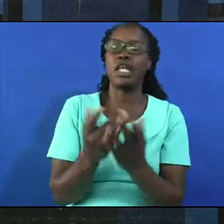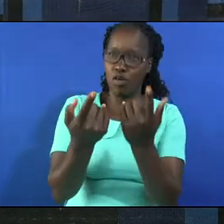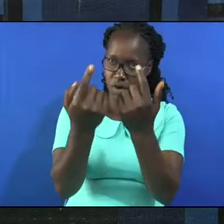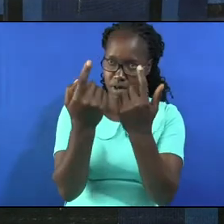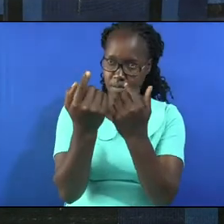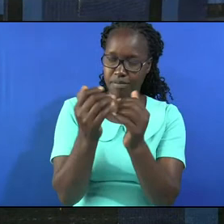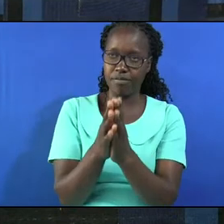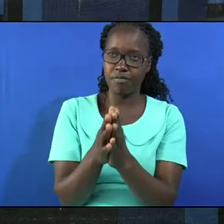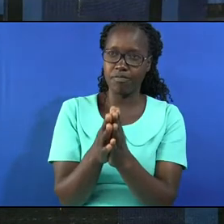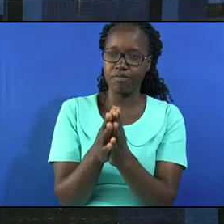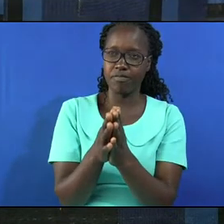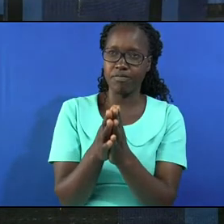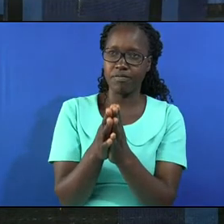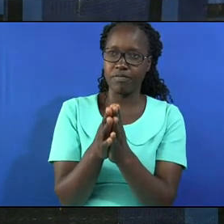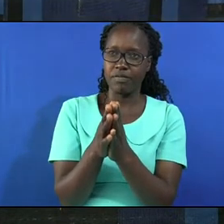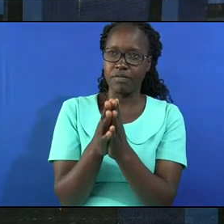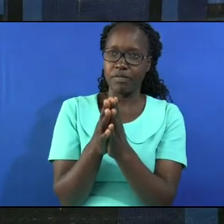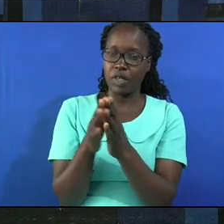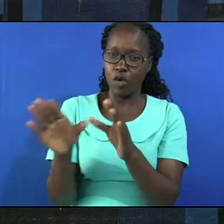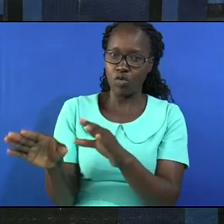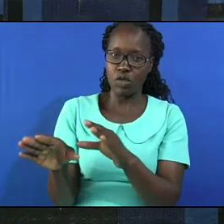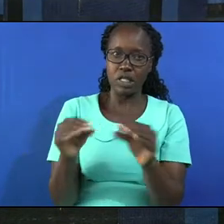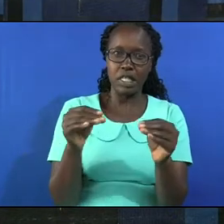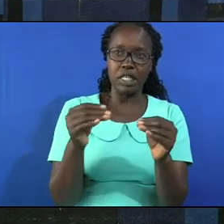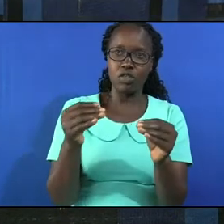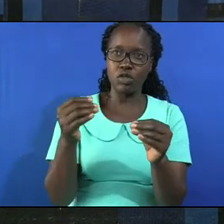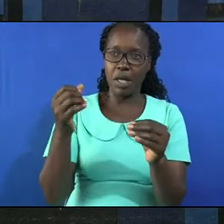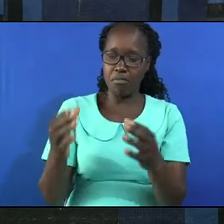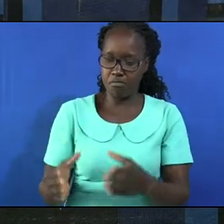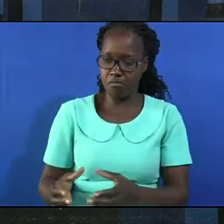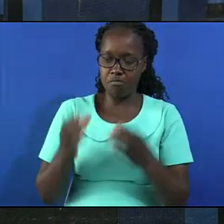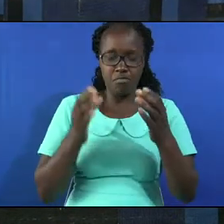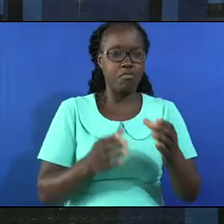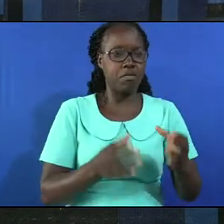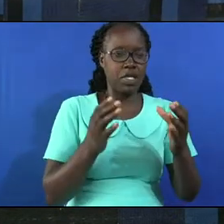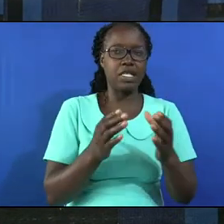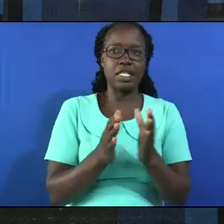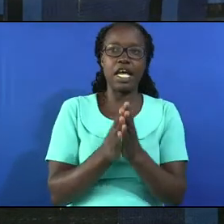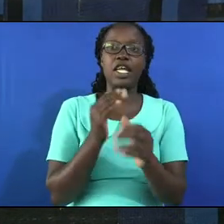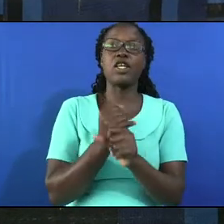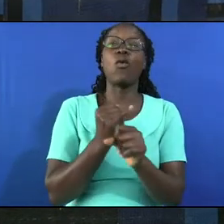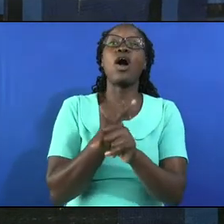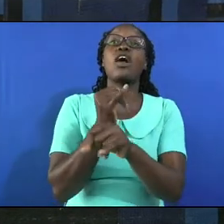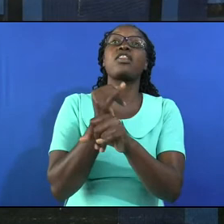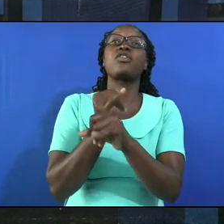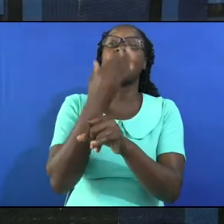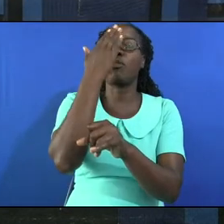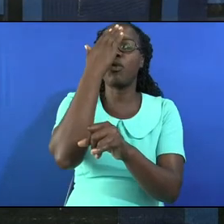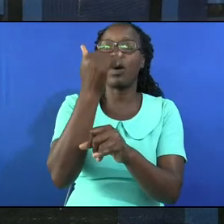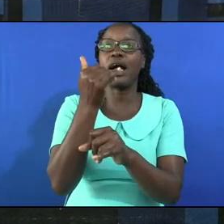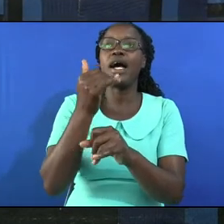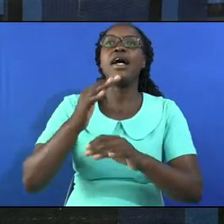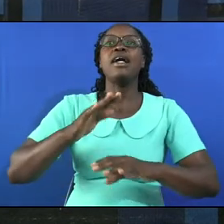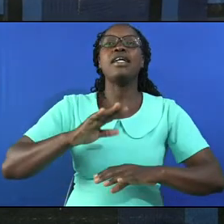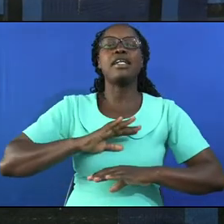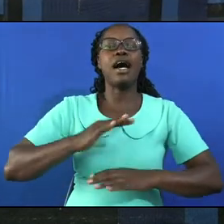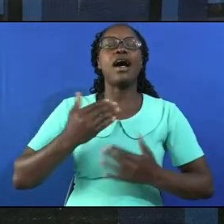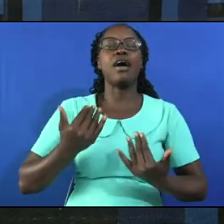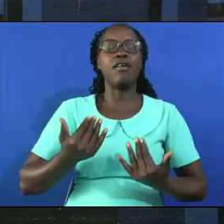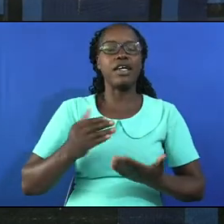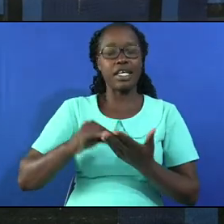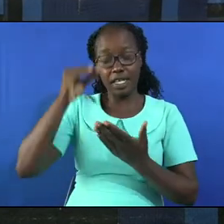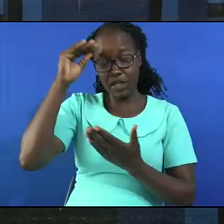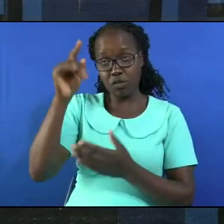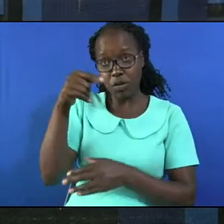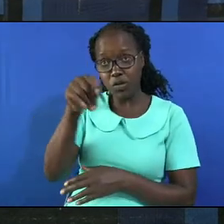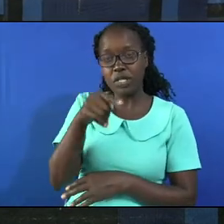Come. And he was taken to the pillars. And he did the job because he had now learned to be